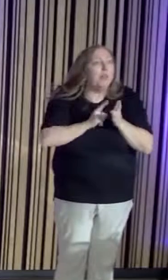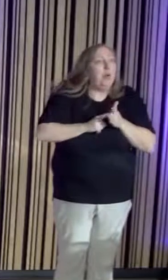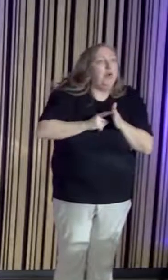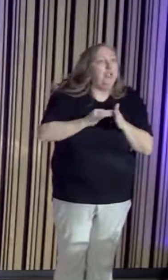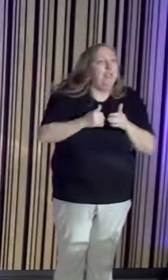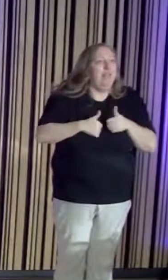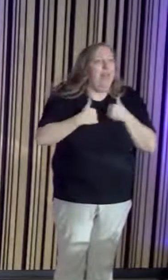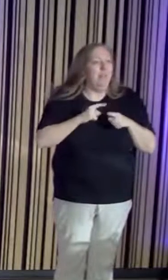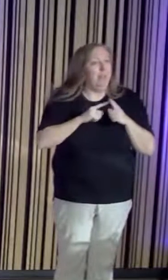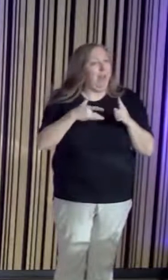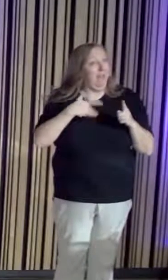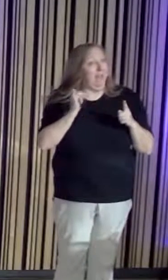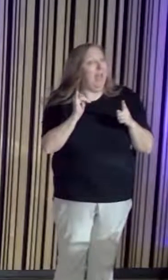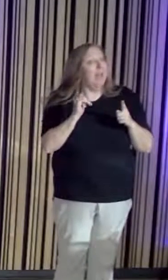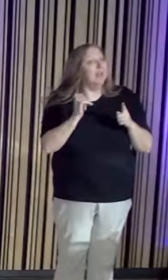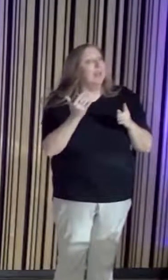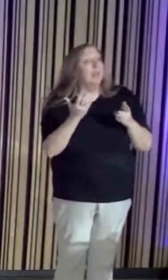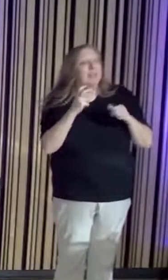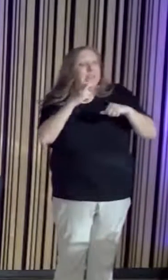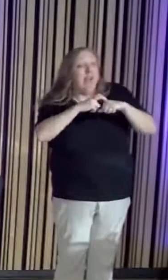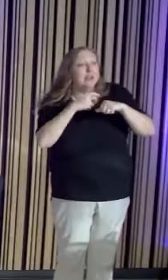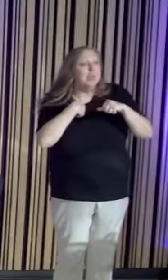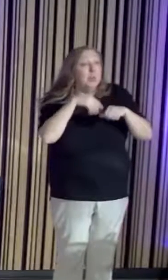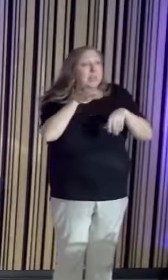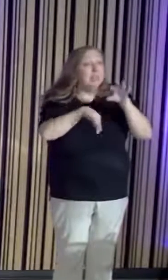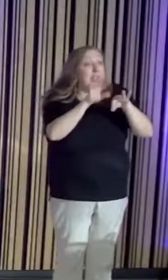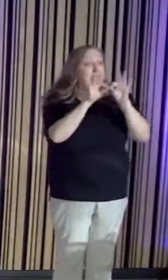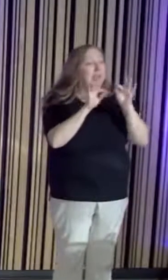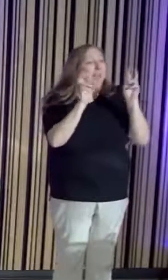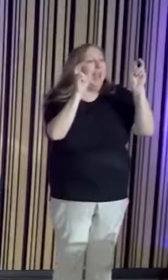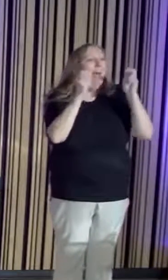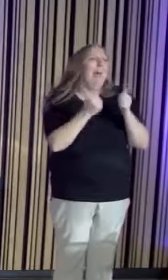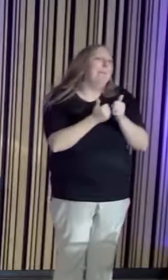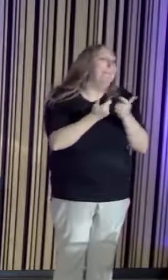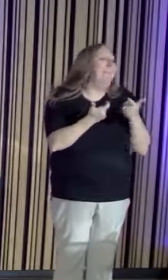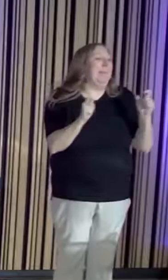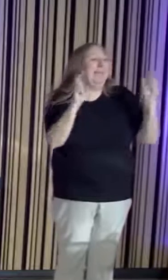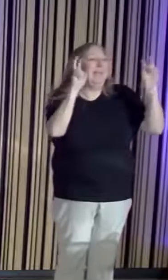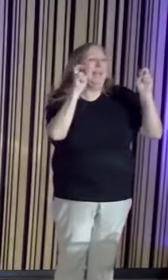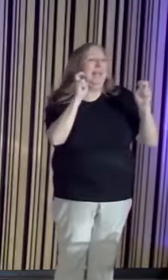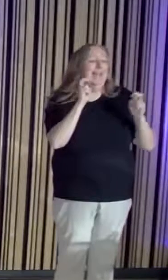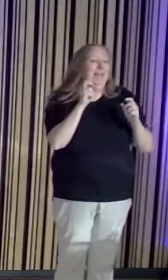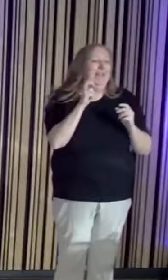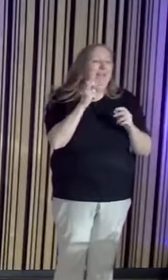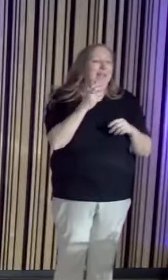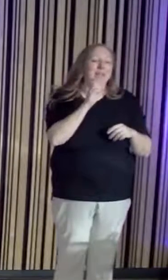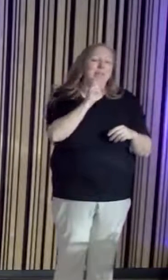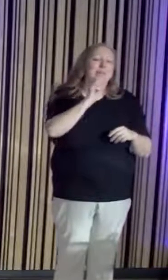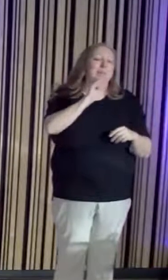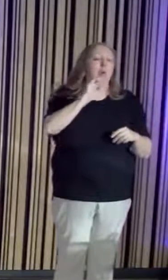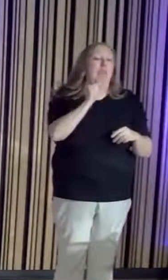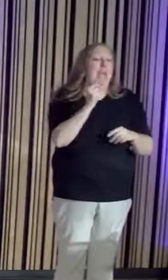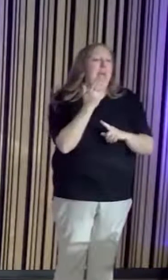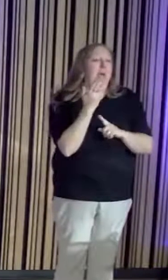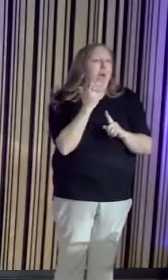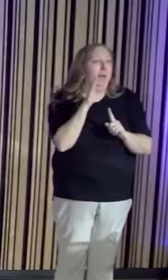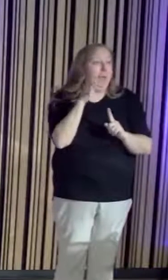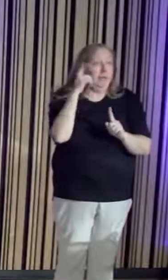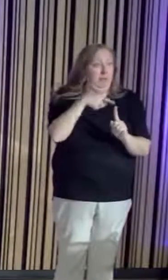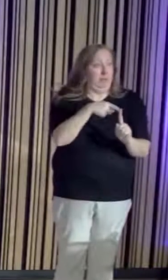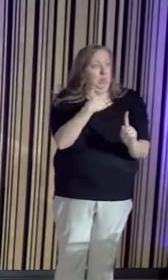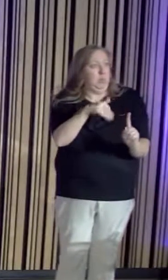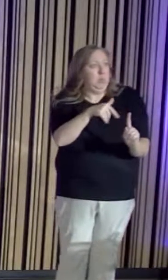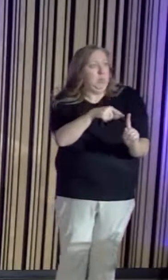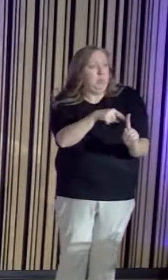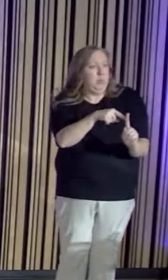Yeah. No, I think it's a really interesting one that we actually think about too. Yes, sure. So let's change a little bit. How much time do we have? Let's change a little bit here to the